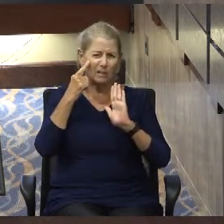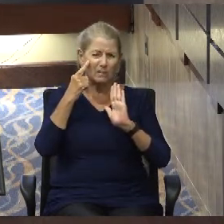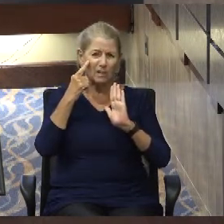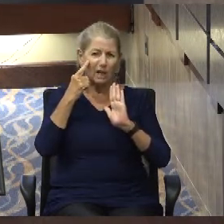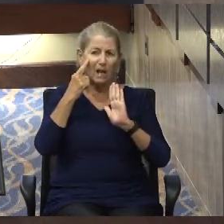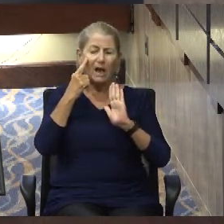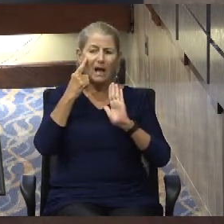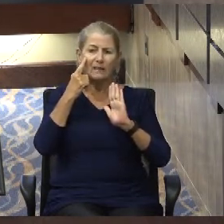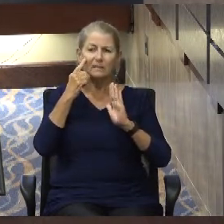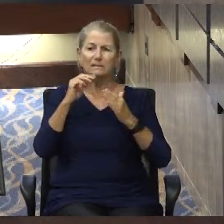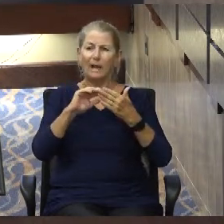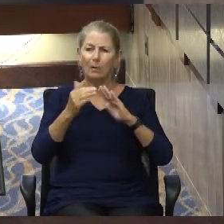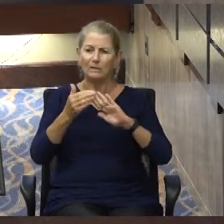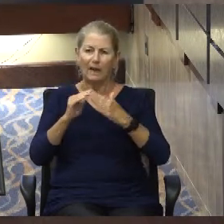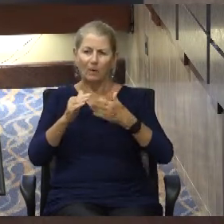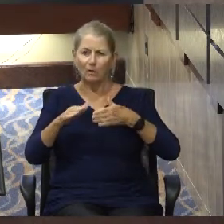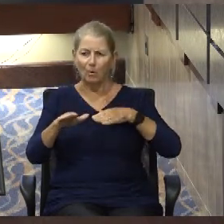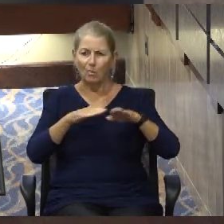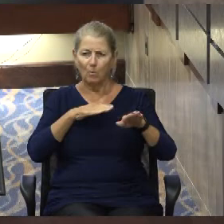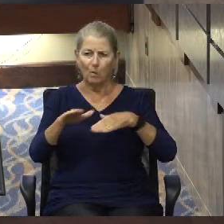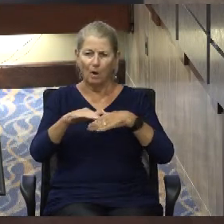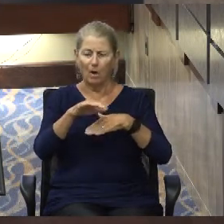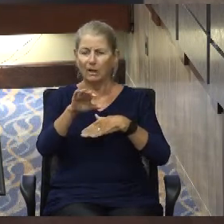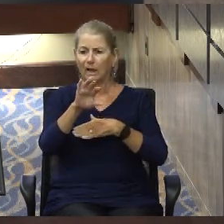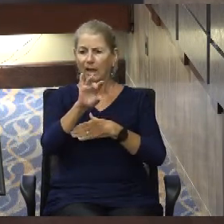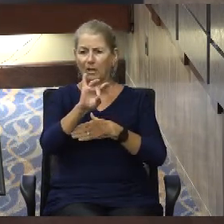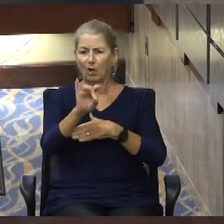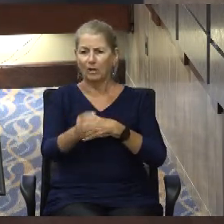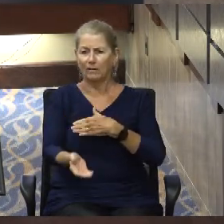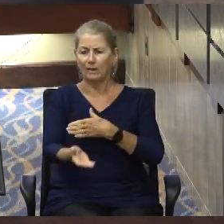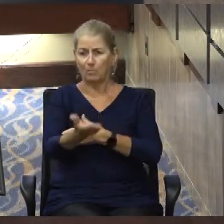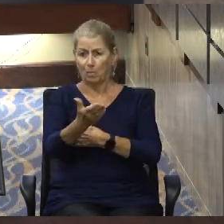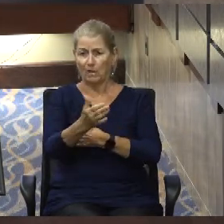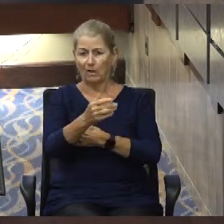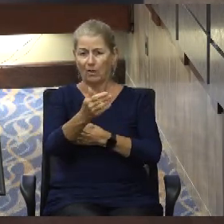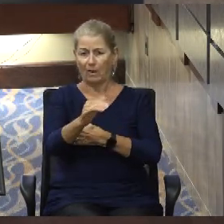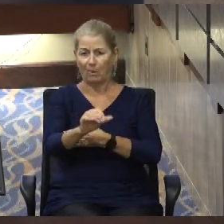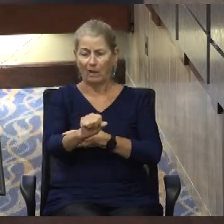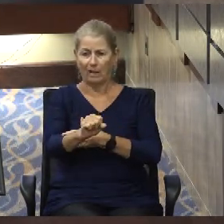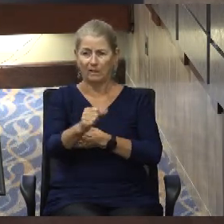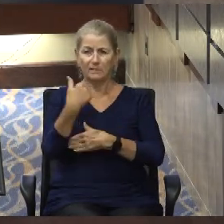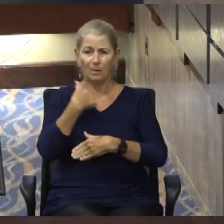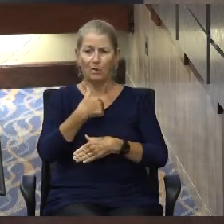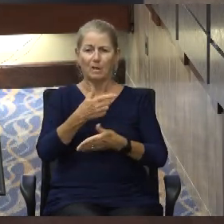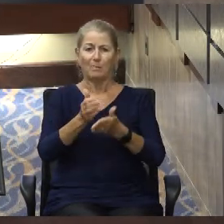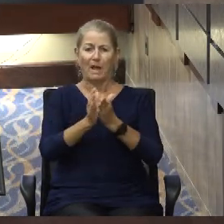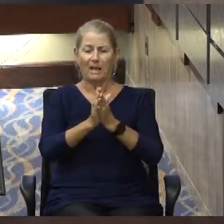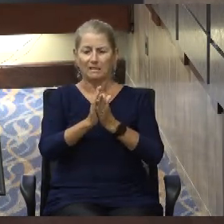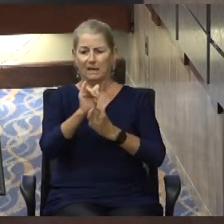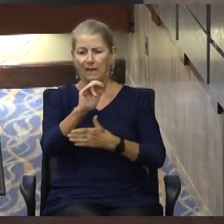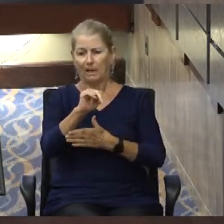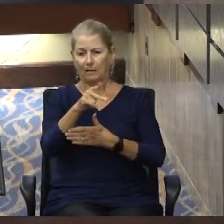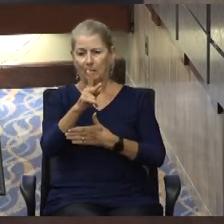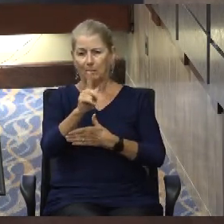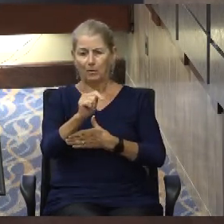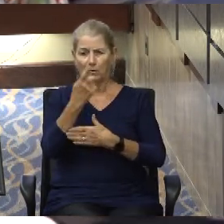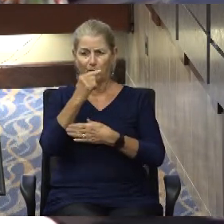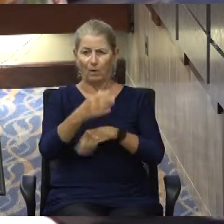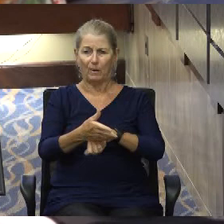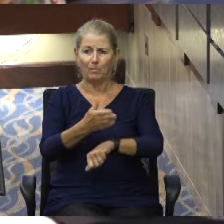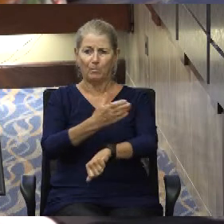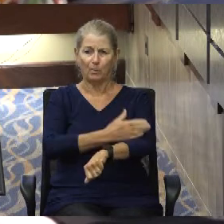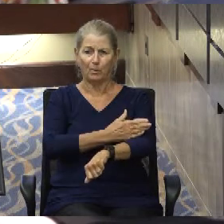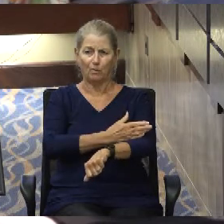8 o'clock I saw on the news. And it's, we're going to be seeking input from people for our improved